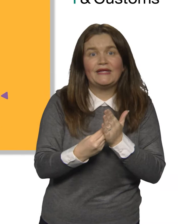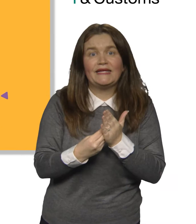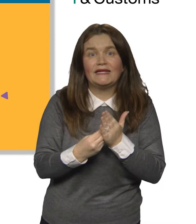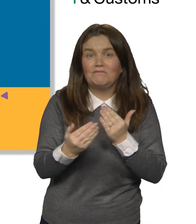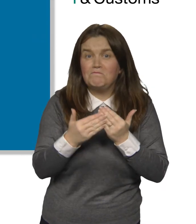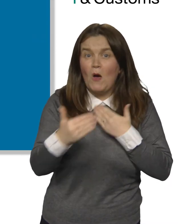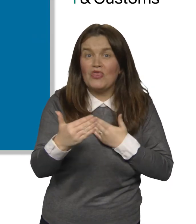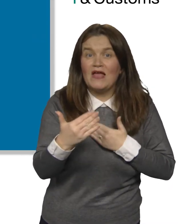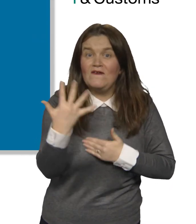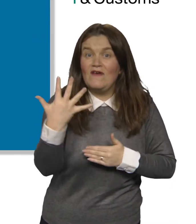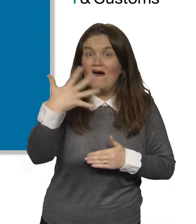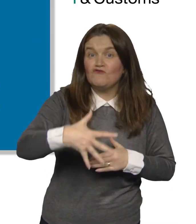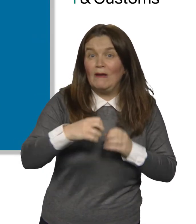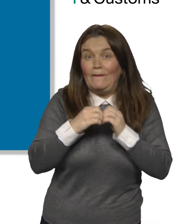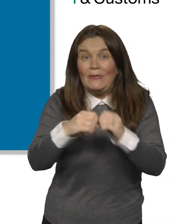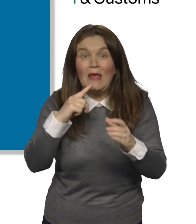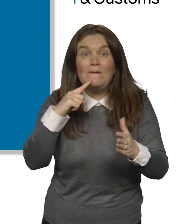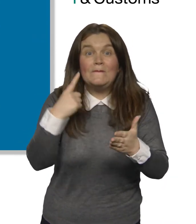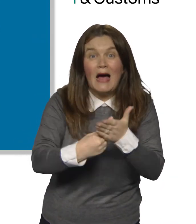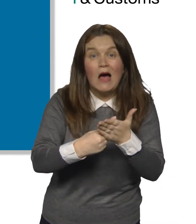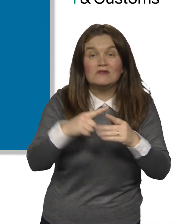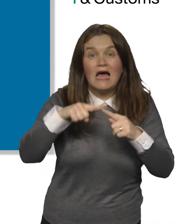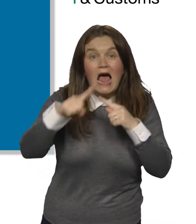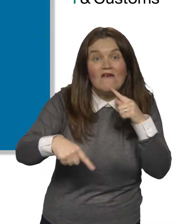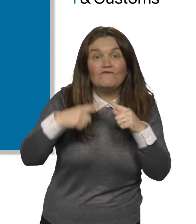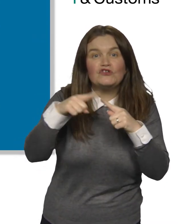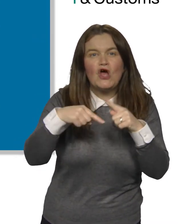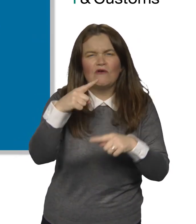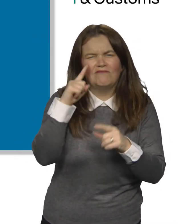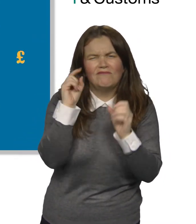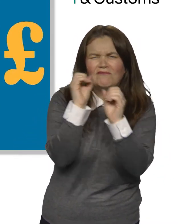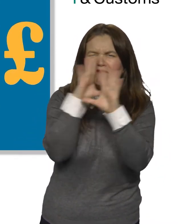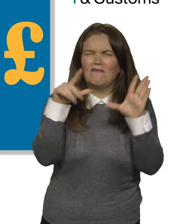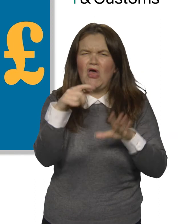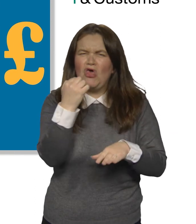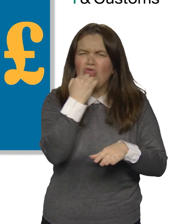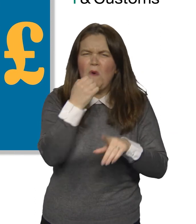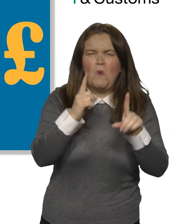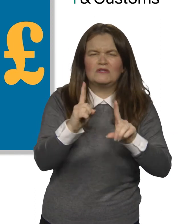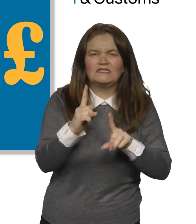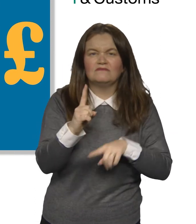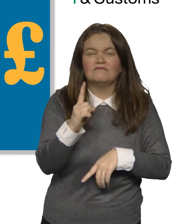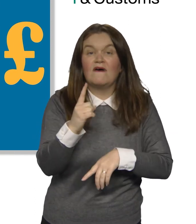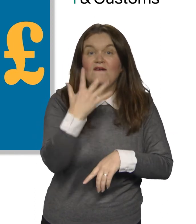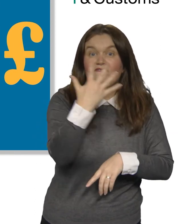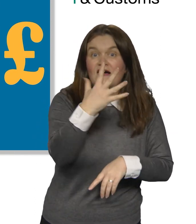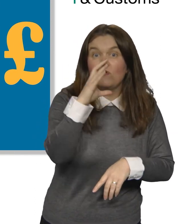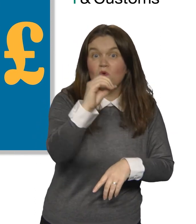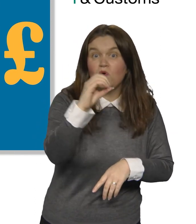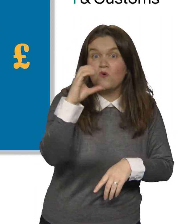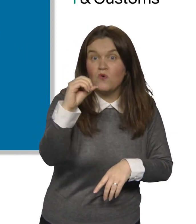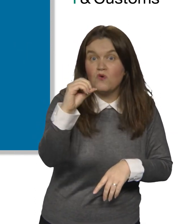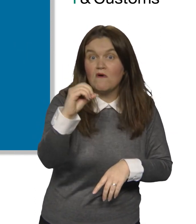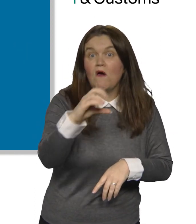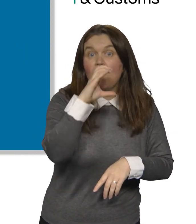money. In fact, it's more than £500 billion each year. And if you're wondering what that number looks